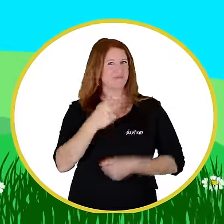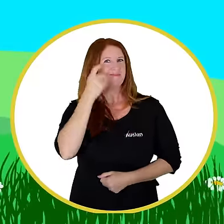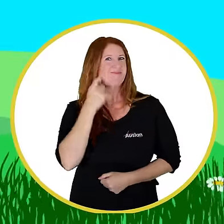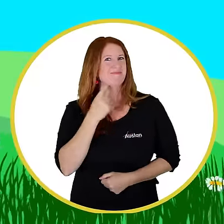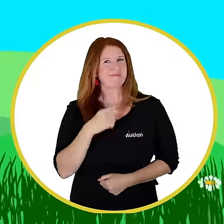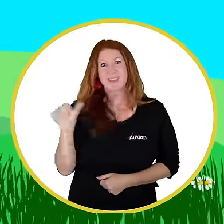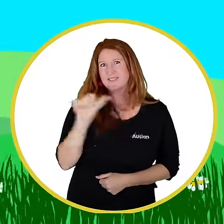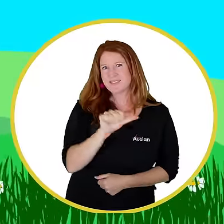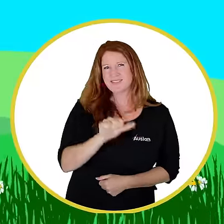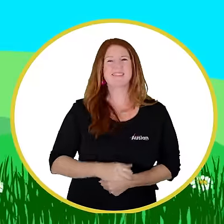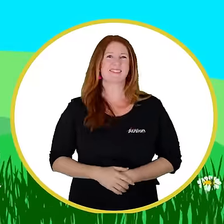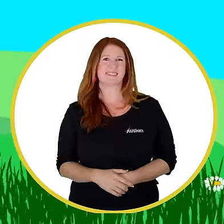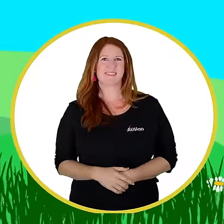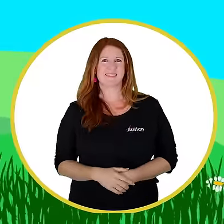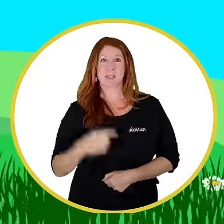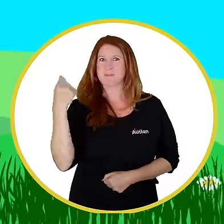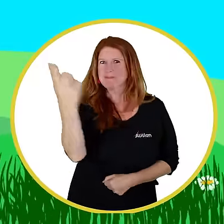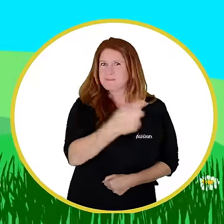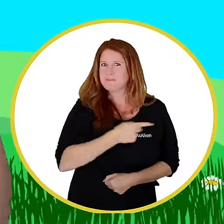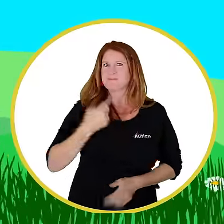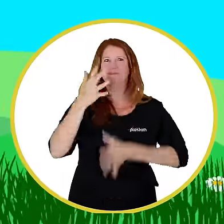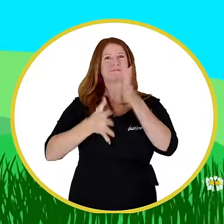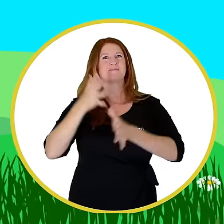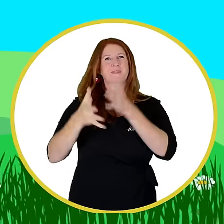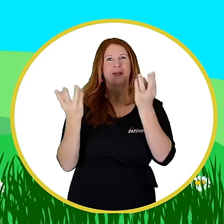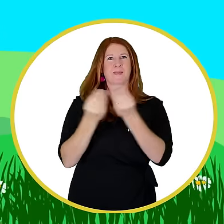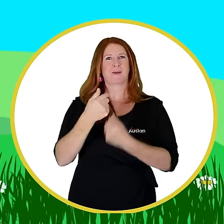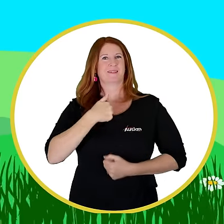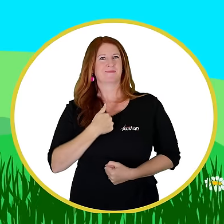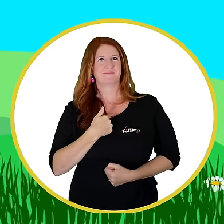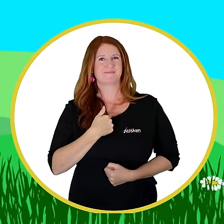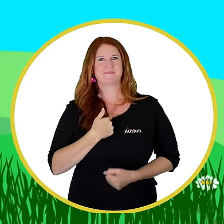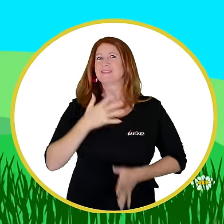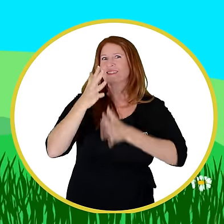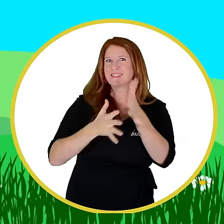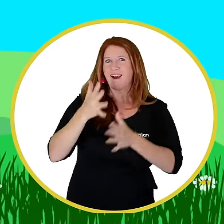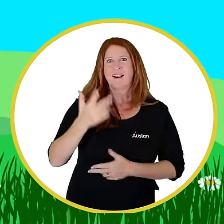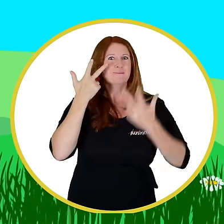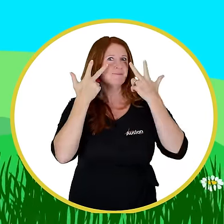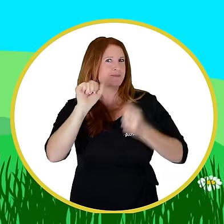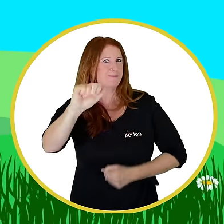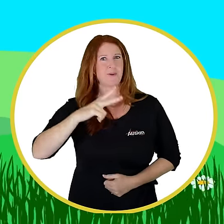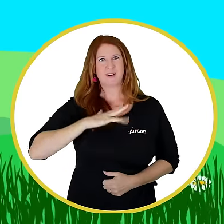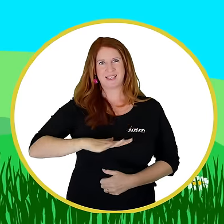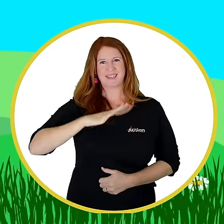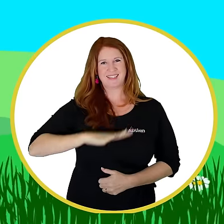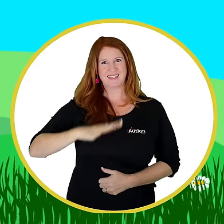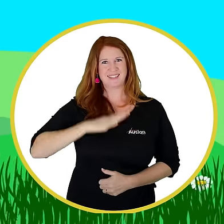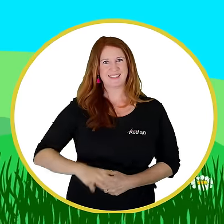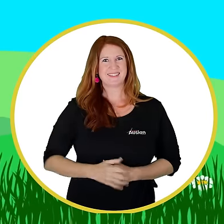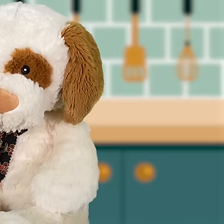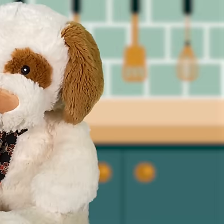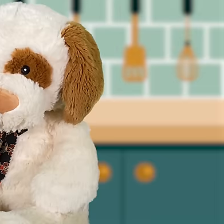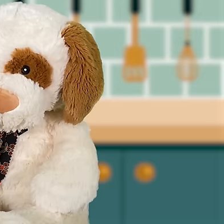Come on and give it a try. You can sign along with me to sign what you need.